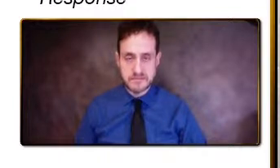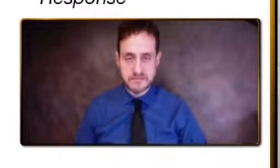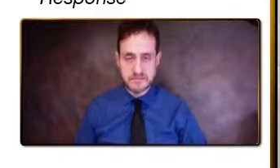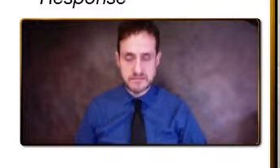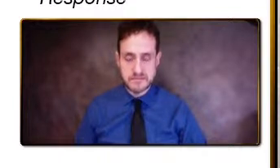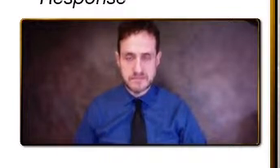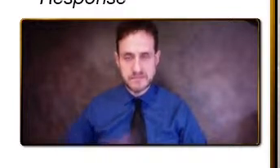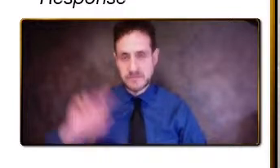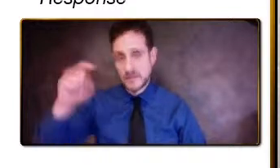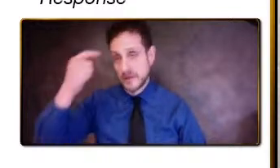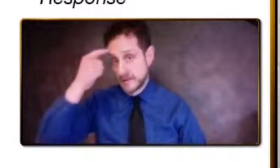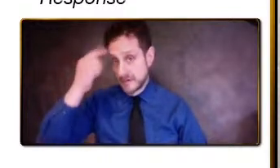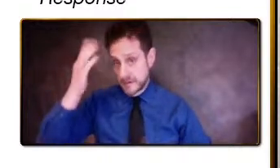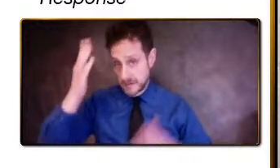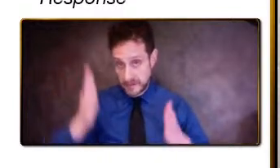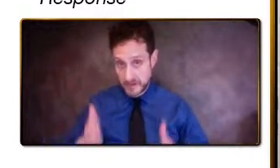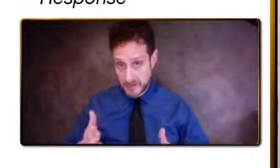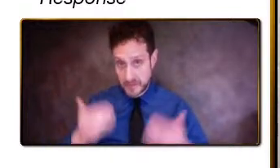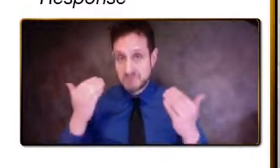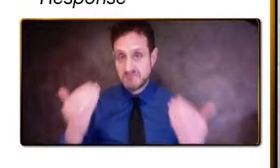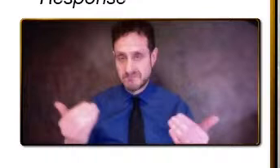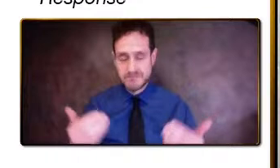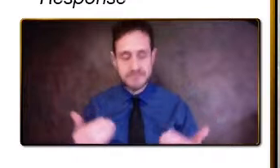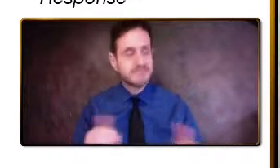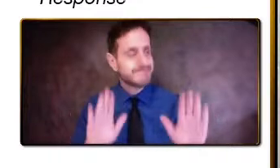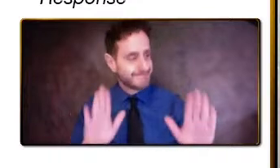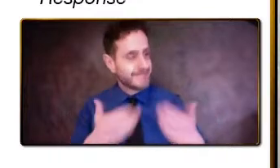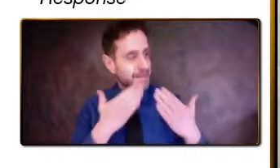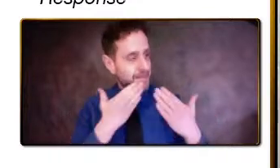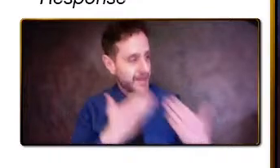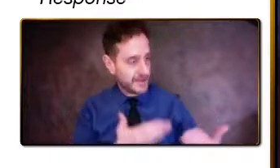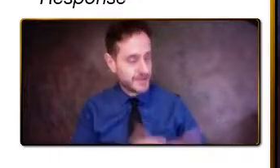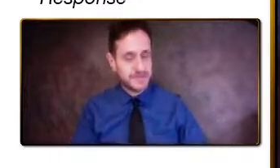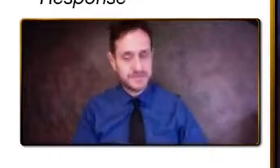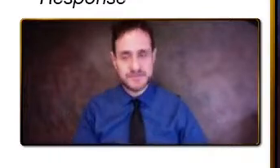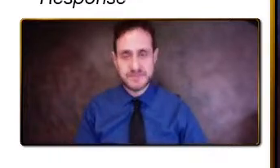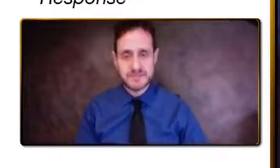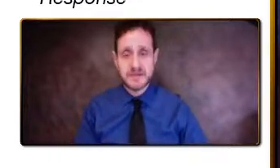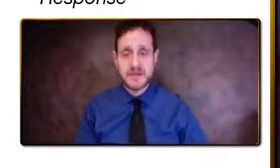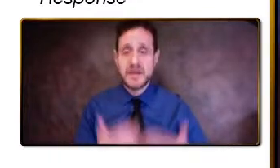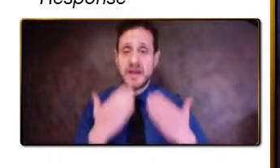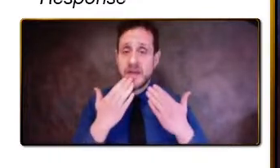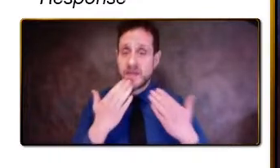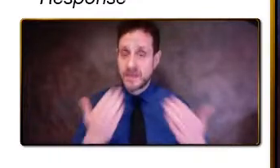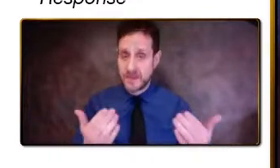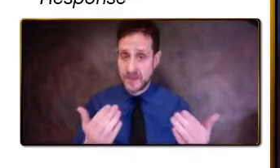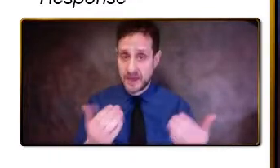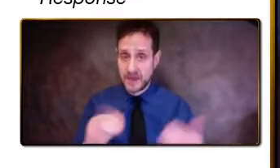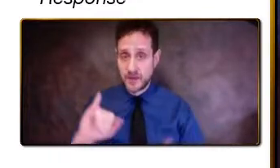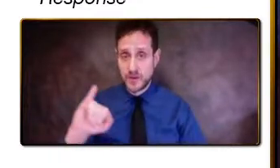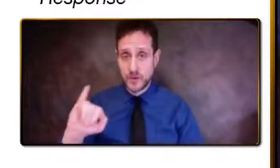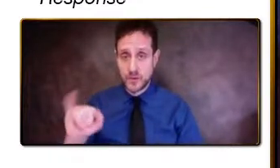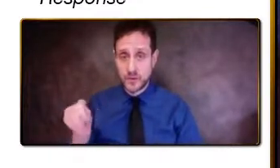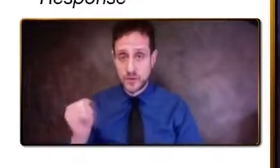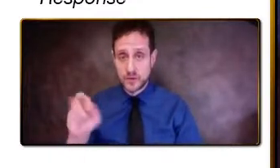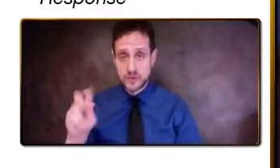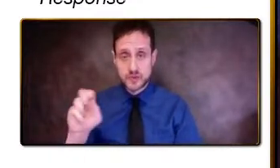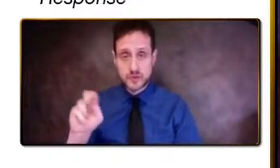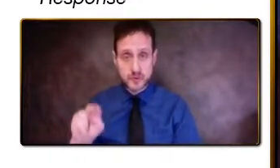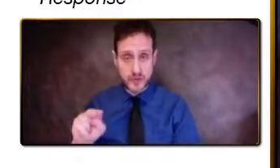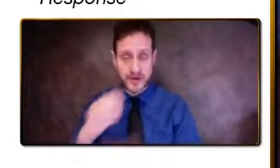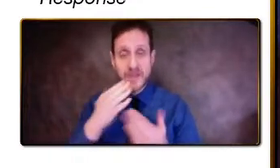Governor, you're good to go. Oh, great. Thank you. Well, thanks, Jordan, and thanks everybody for joining us.